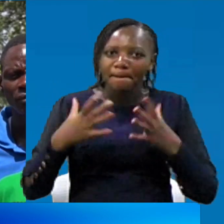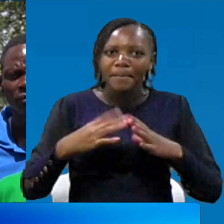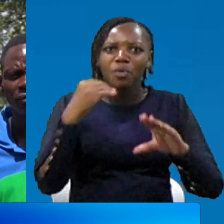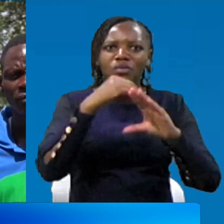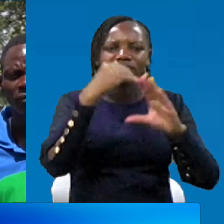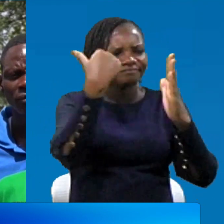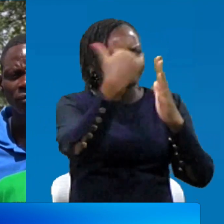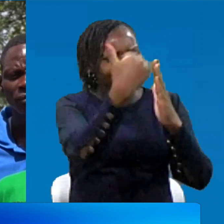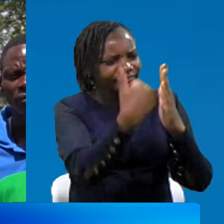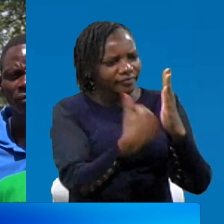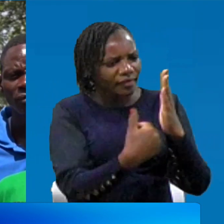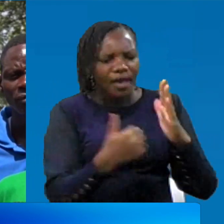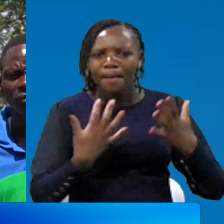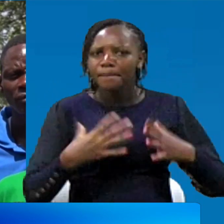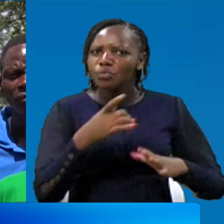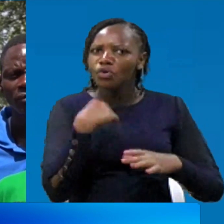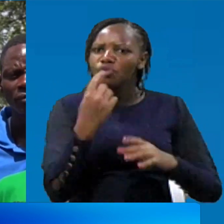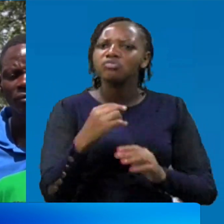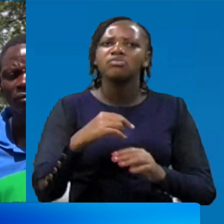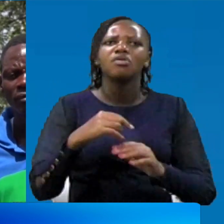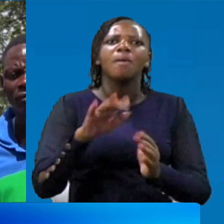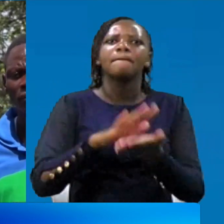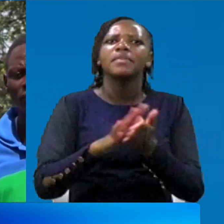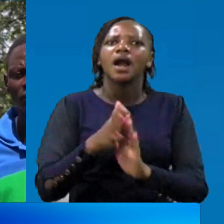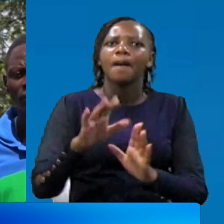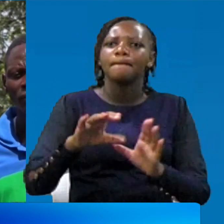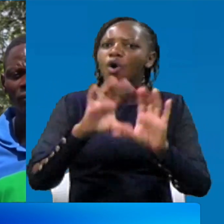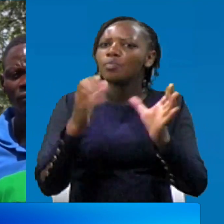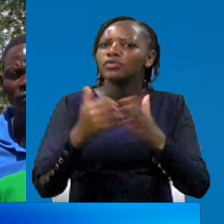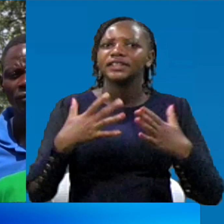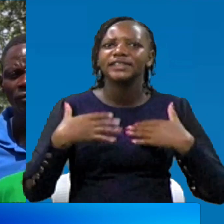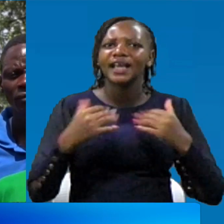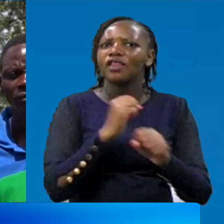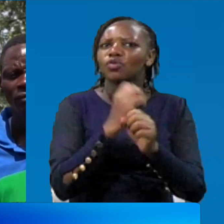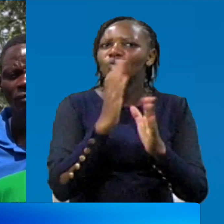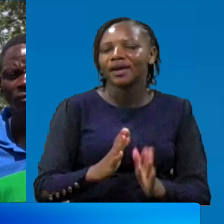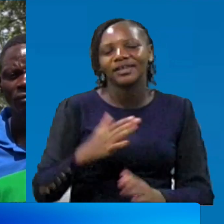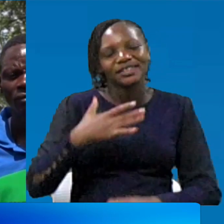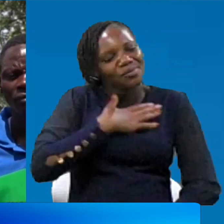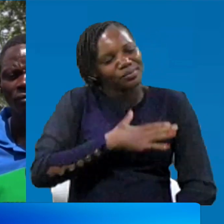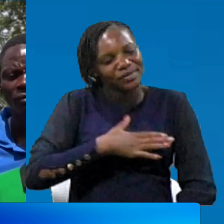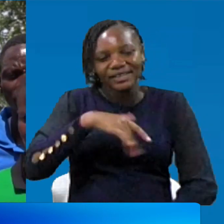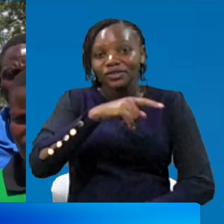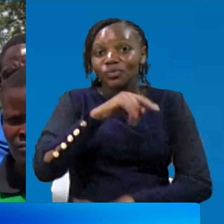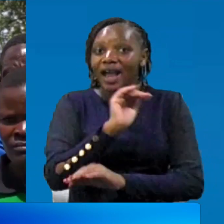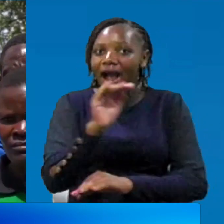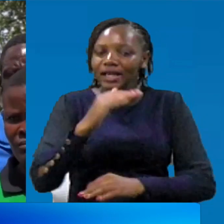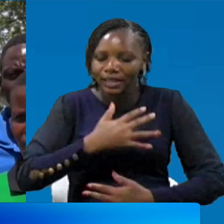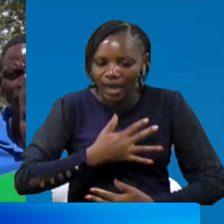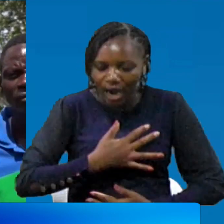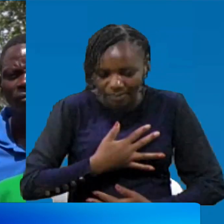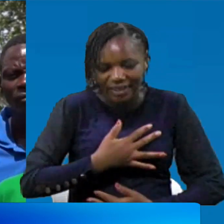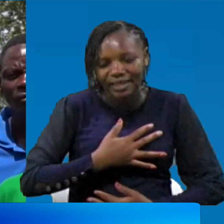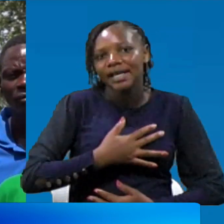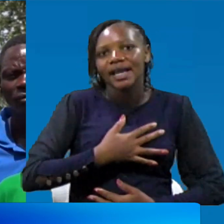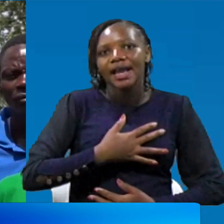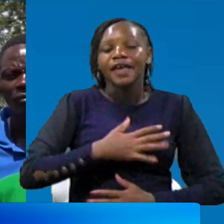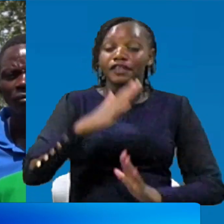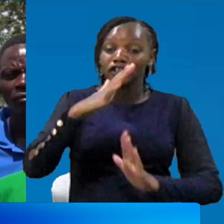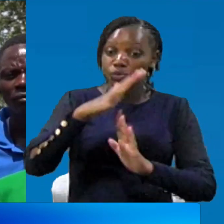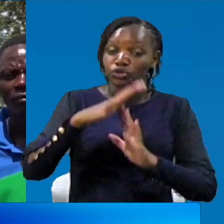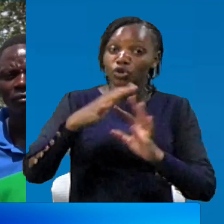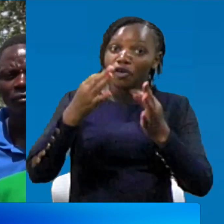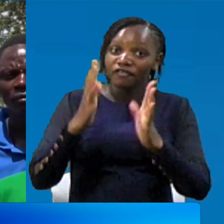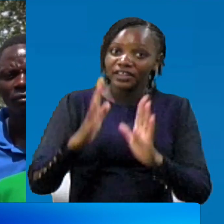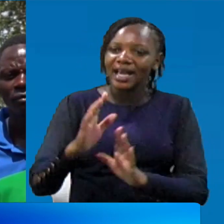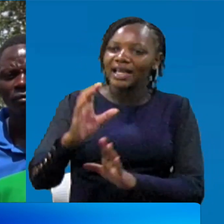of the people who have replaced the community health workers. We are asking humbly, we are asking the chief officer, we are asking the CEC, we